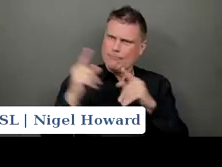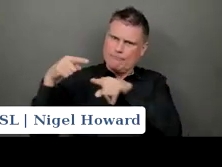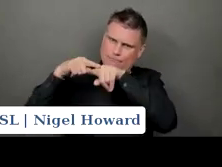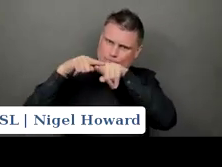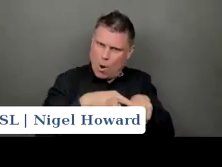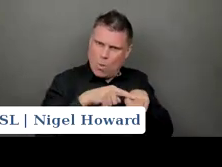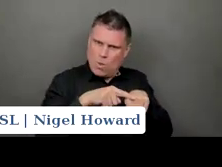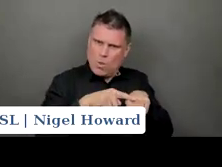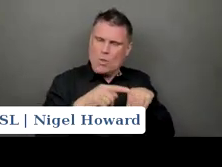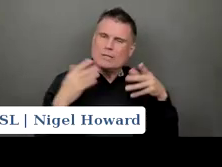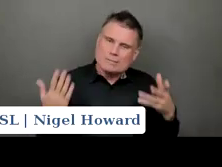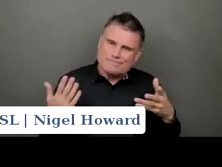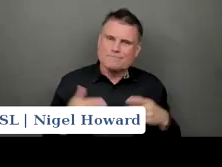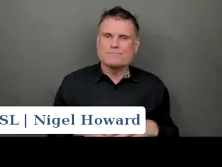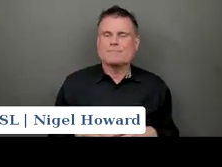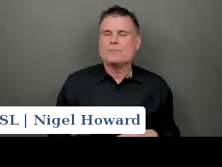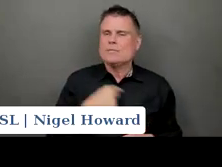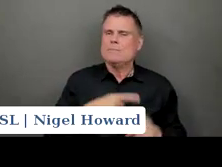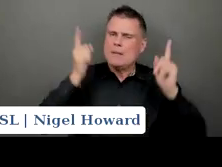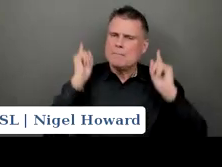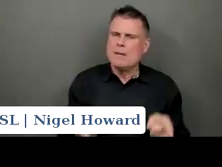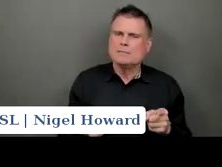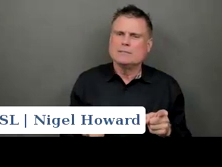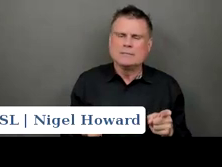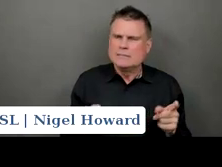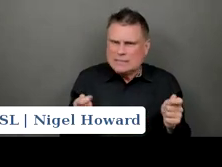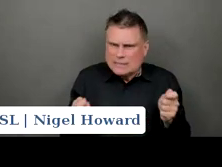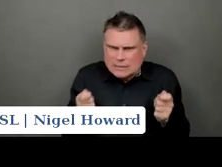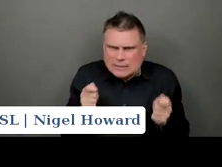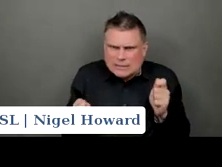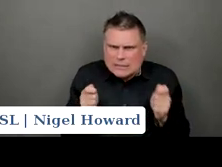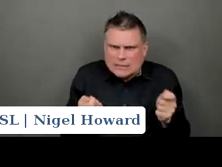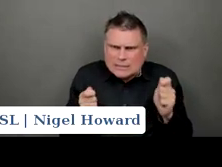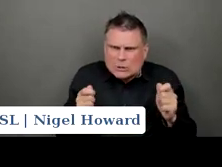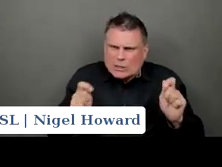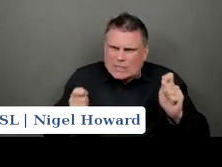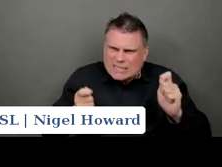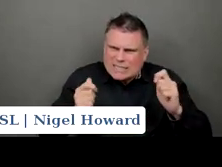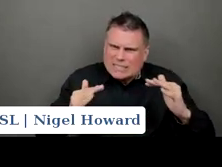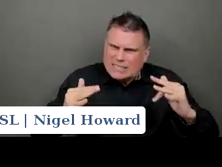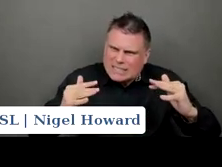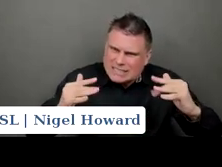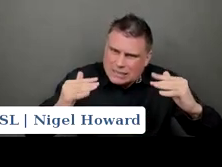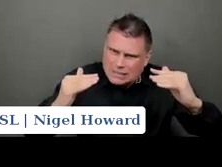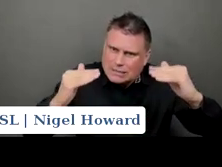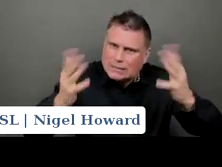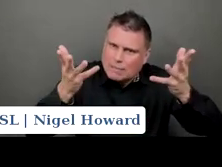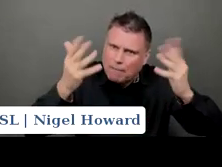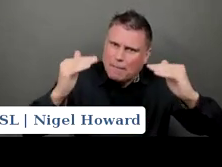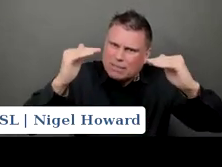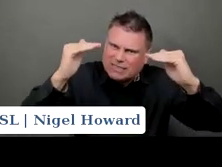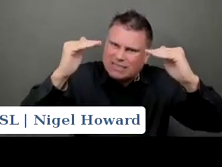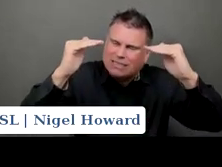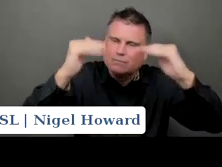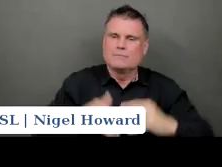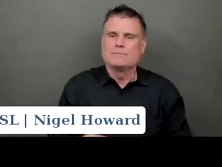Hopefully it will shift, but it is a limited process. I think there's another learning. And finally, because of what I mentioned, that there's still under delivery of care